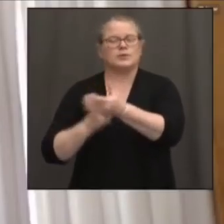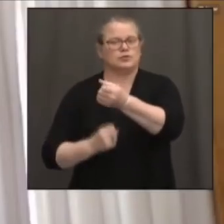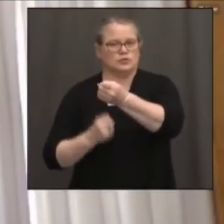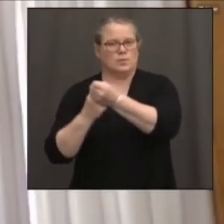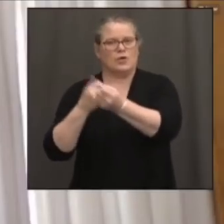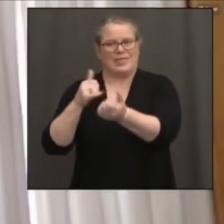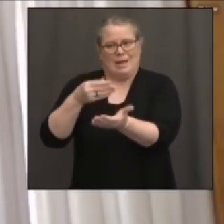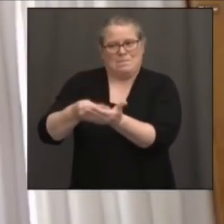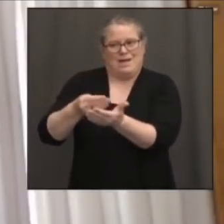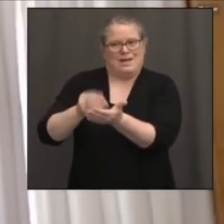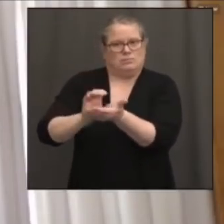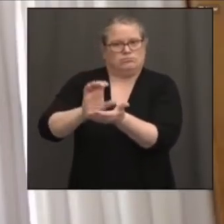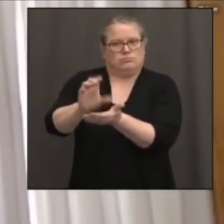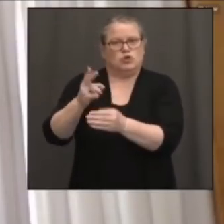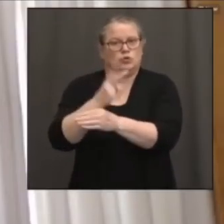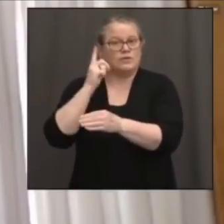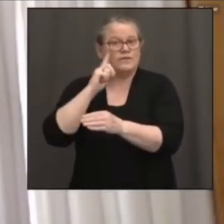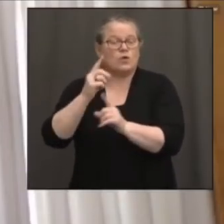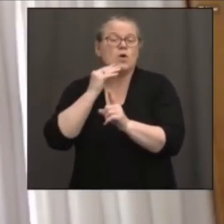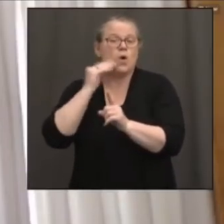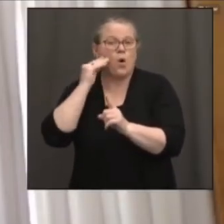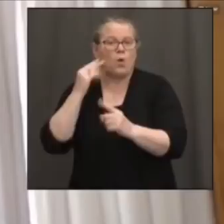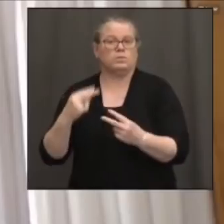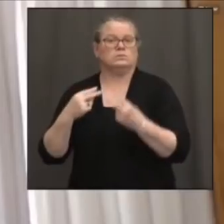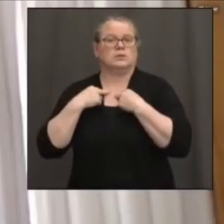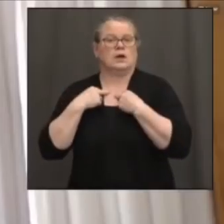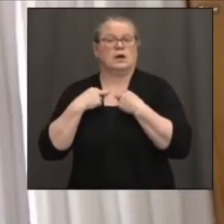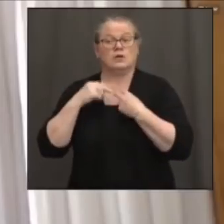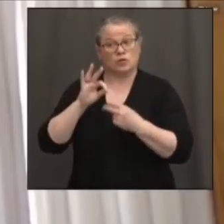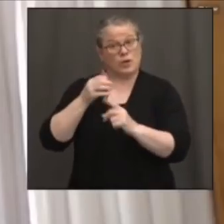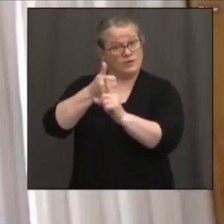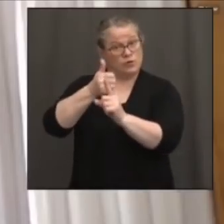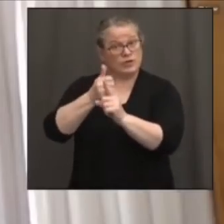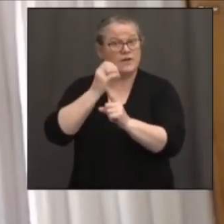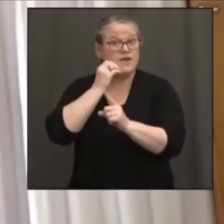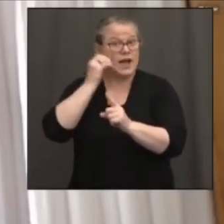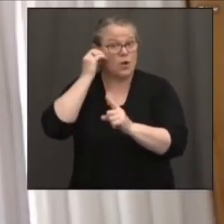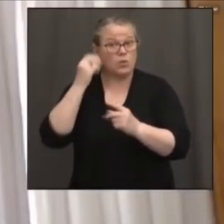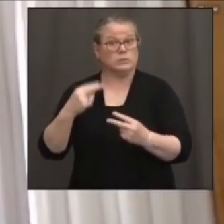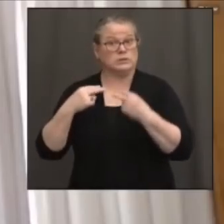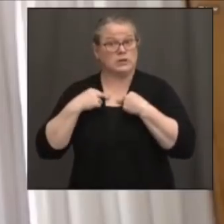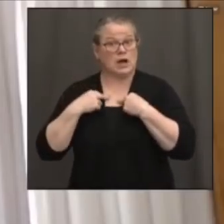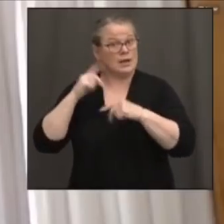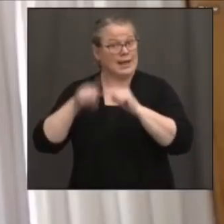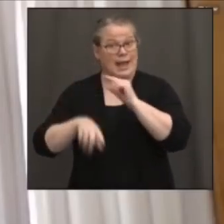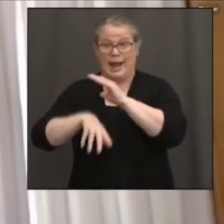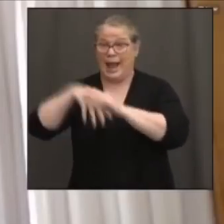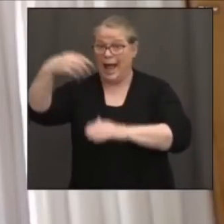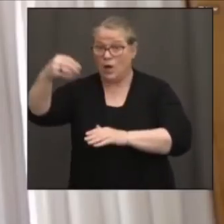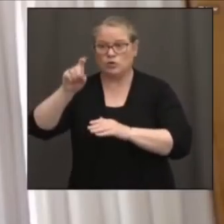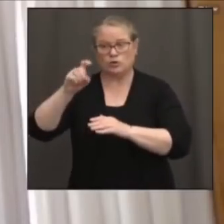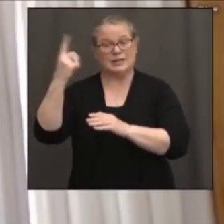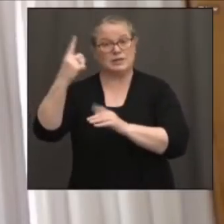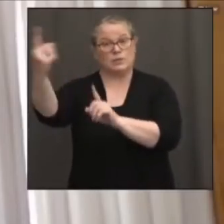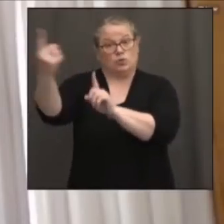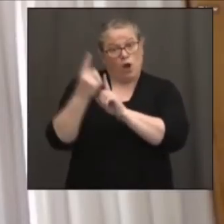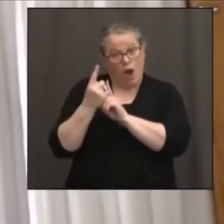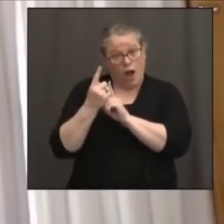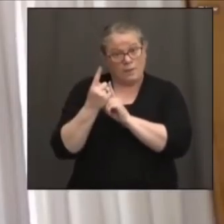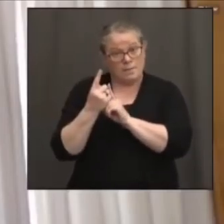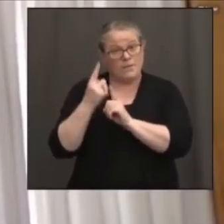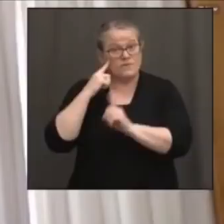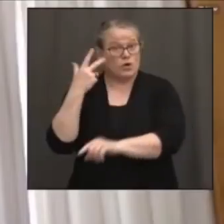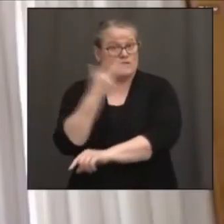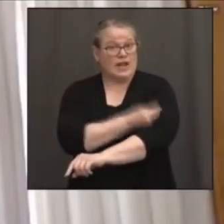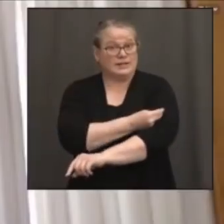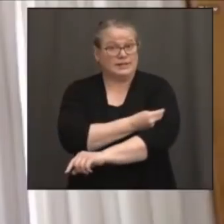so if you are homebound and you need someone to come to provide vaccine, there's a link on the website where you can submit a